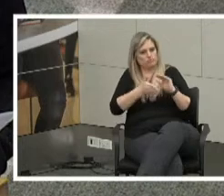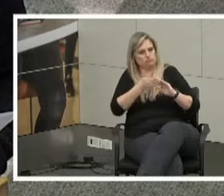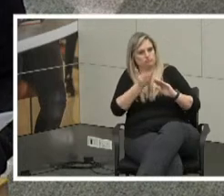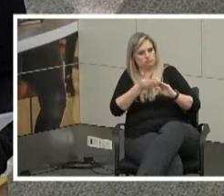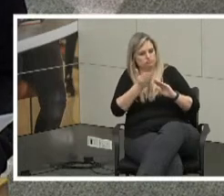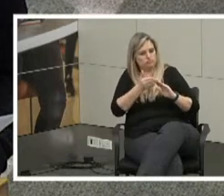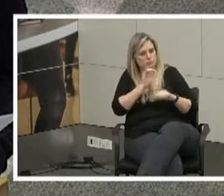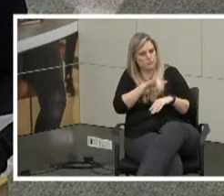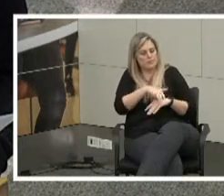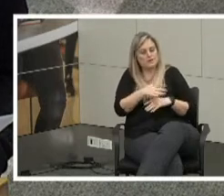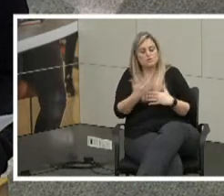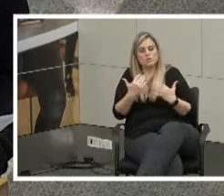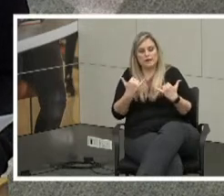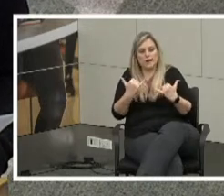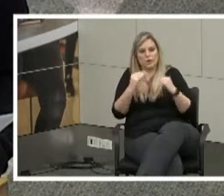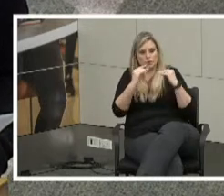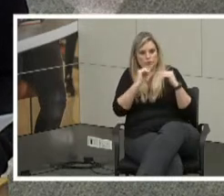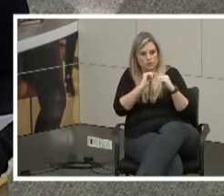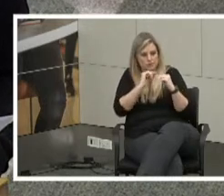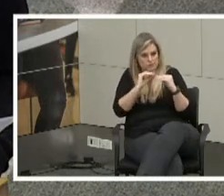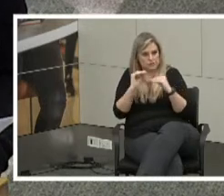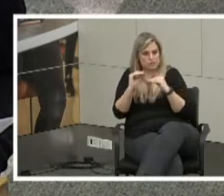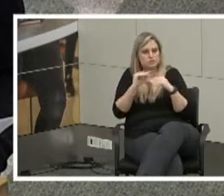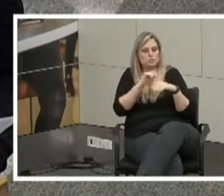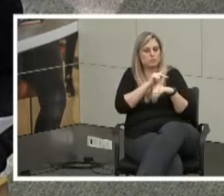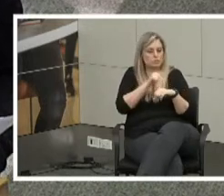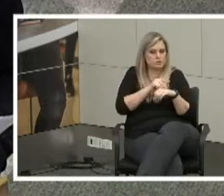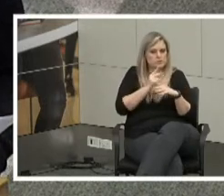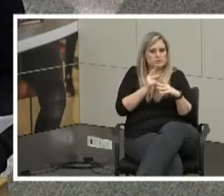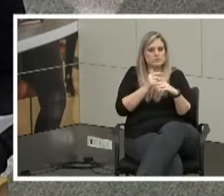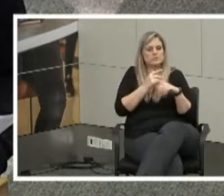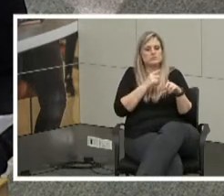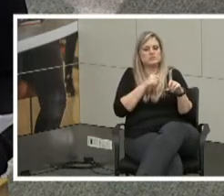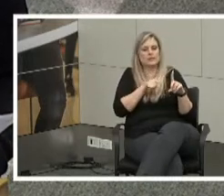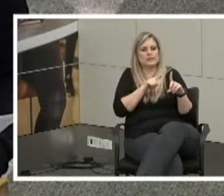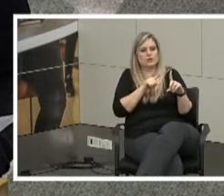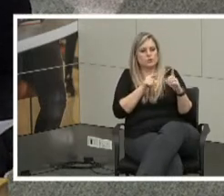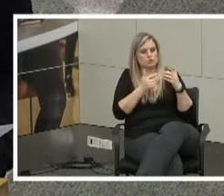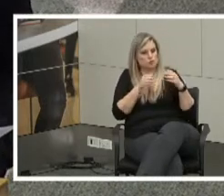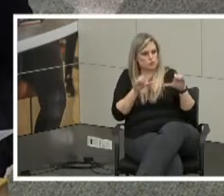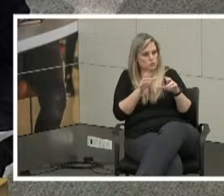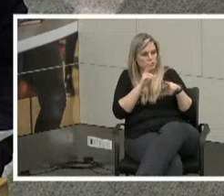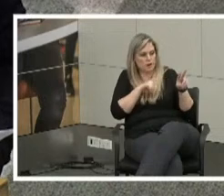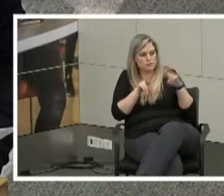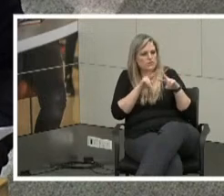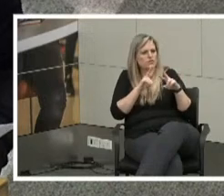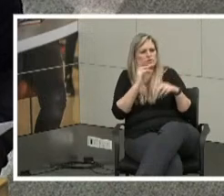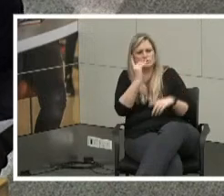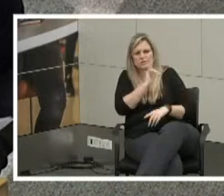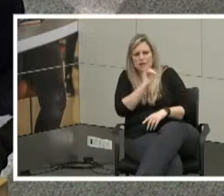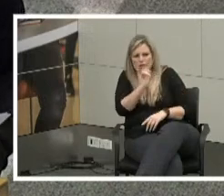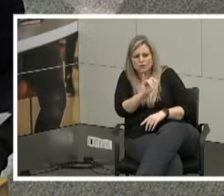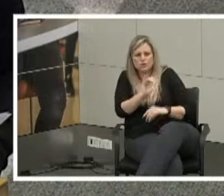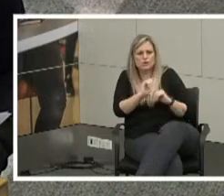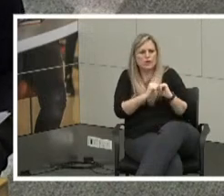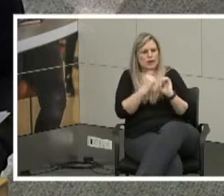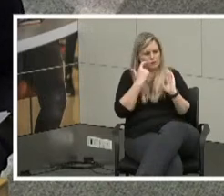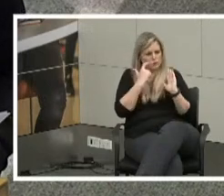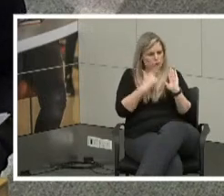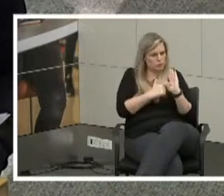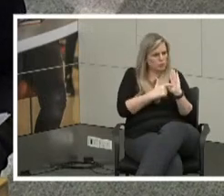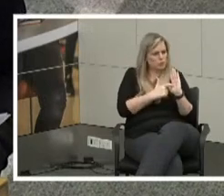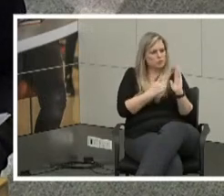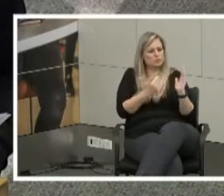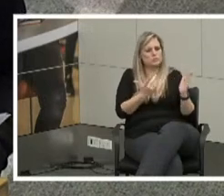right now we're working with our principles as they're conducting their observations what does that look like in a